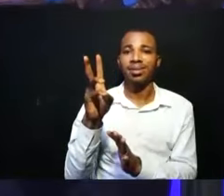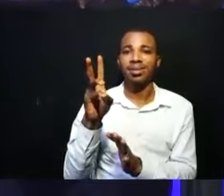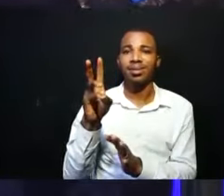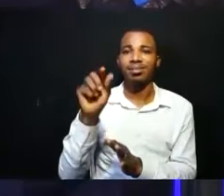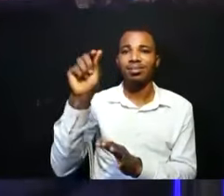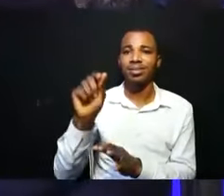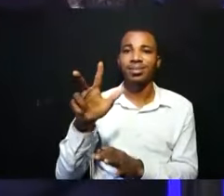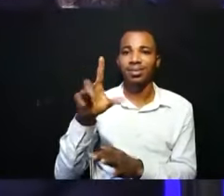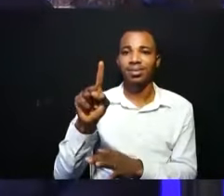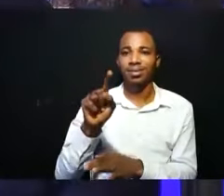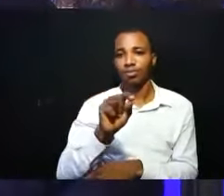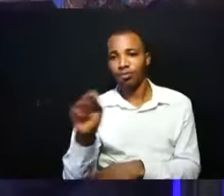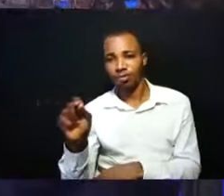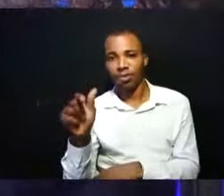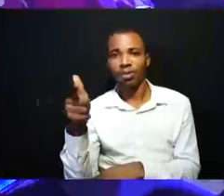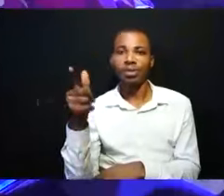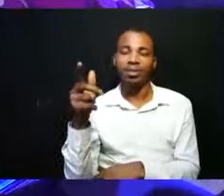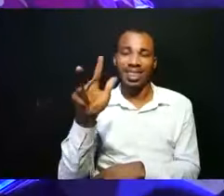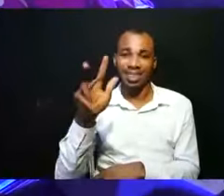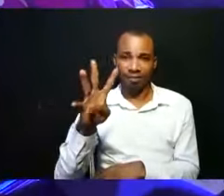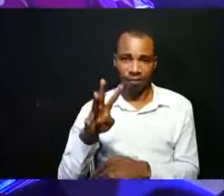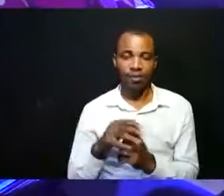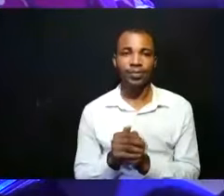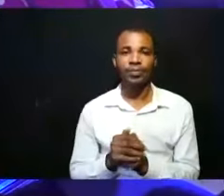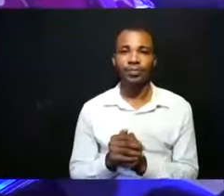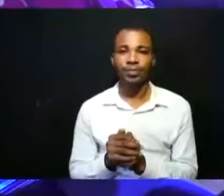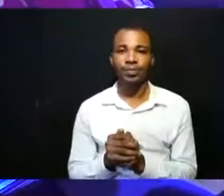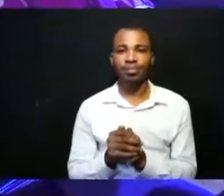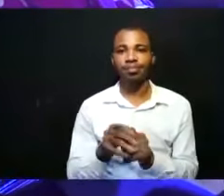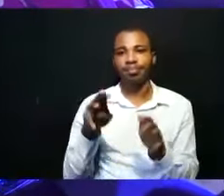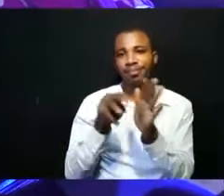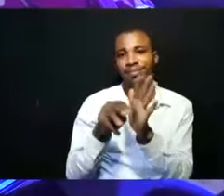31 to 34. Same chapter, please.